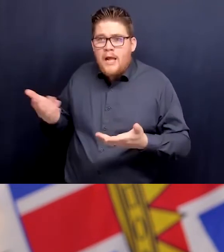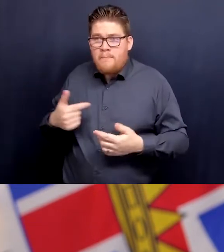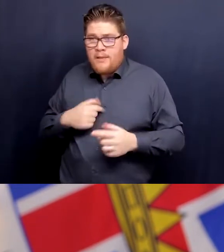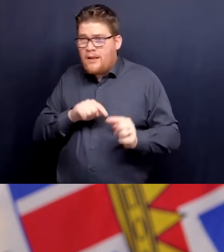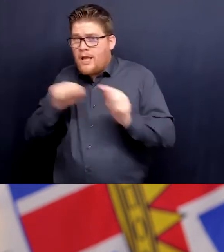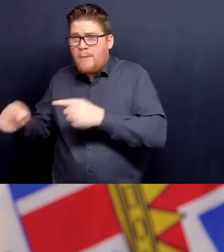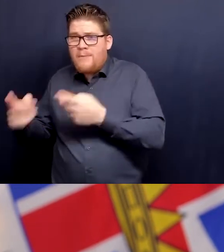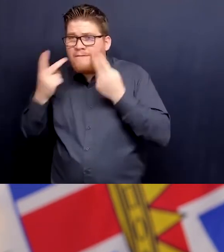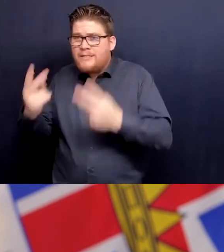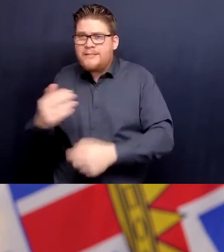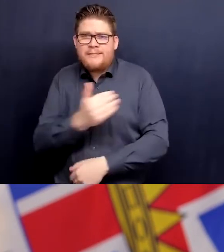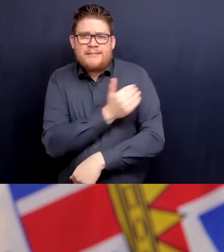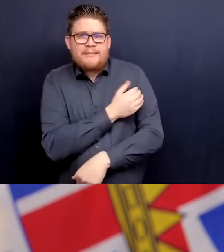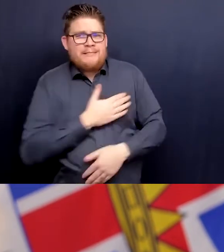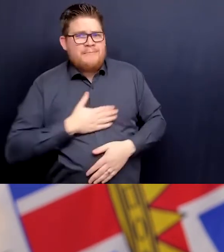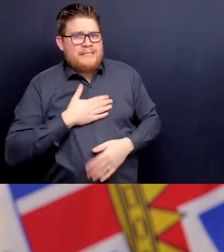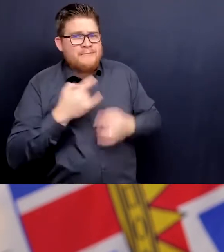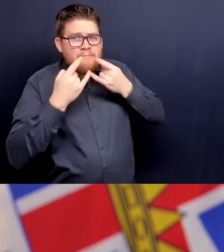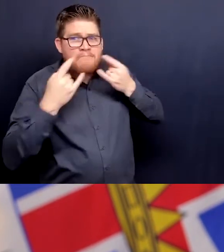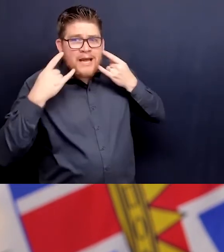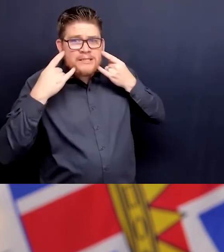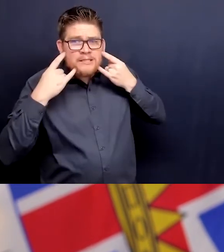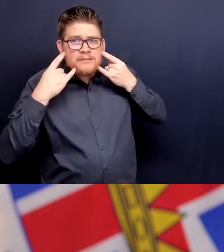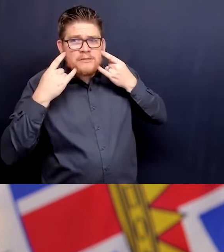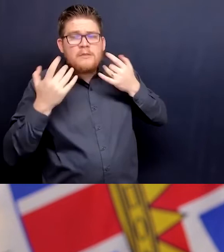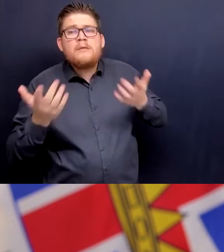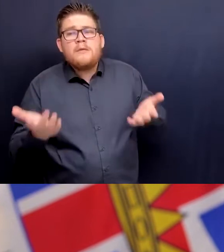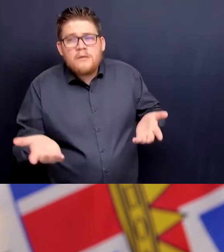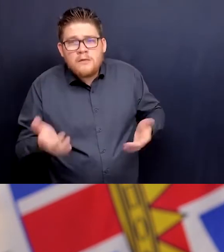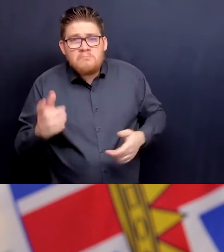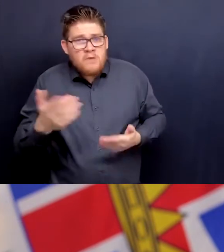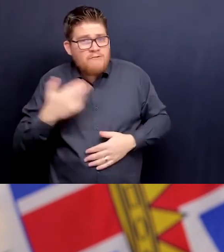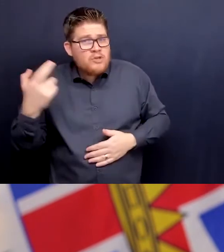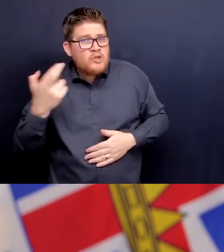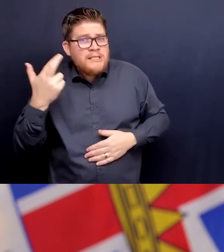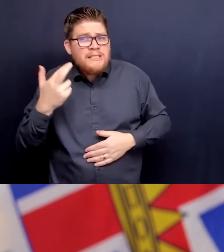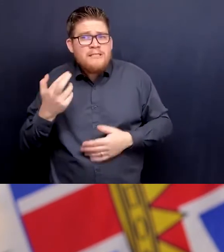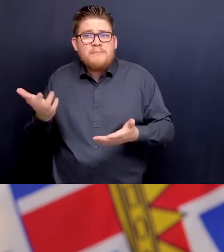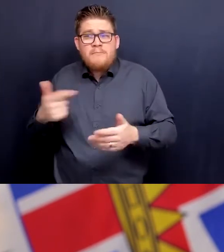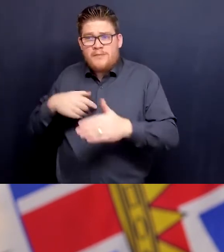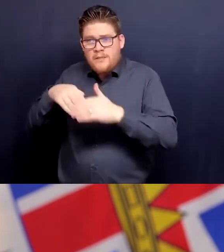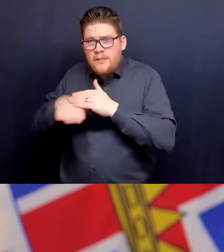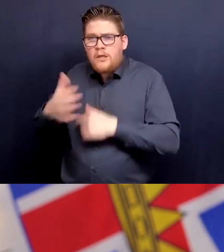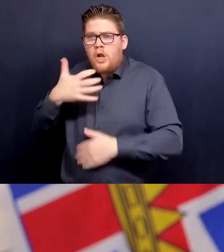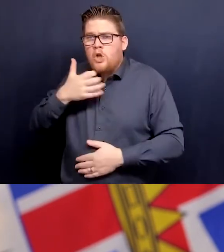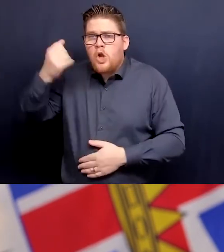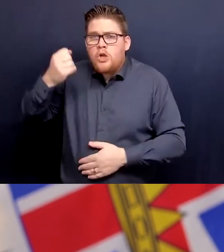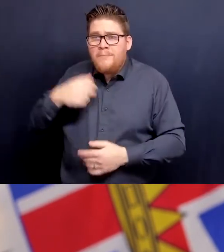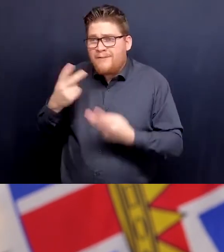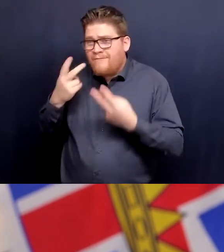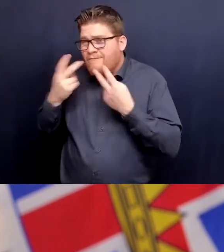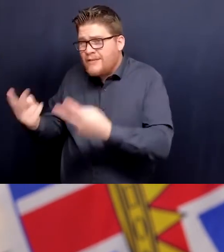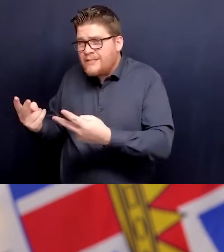to have a test before we go into long-term care, because those are things that help us support those people whose immune